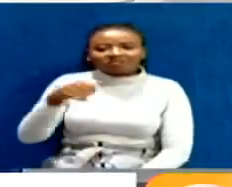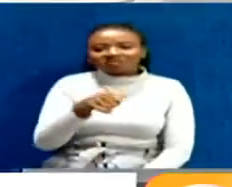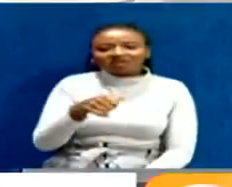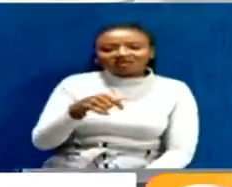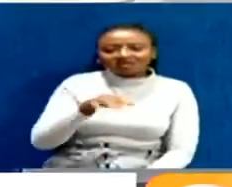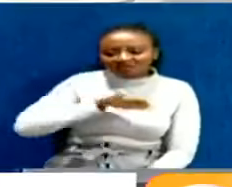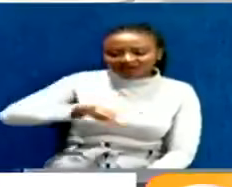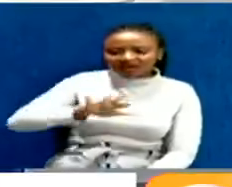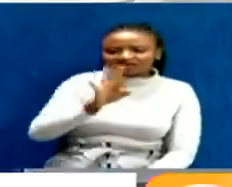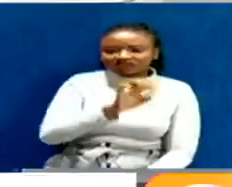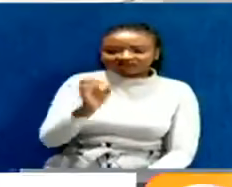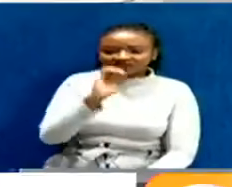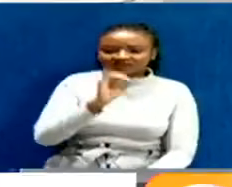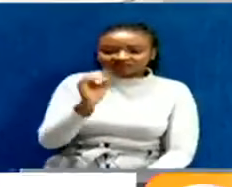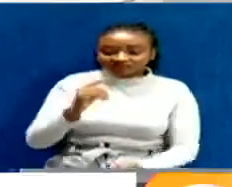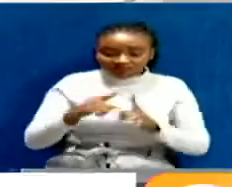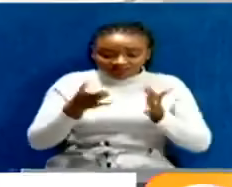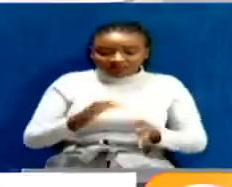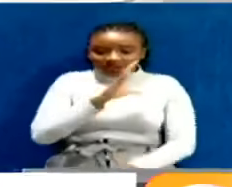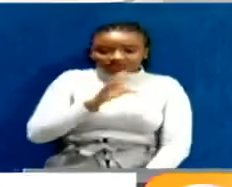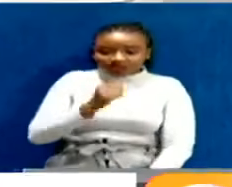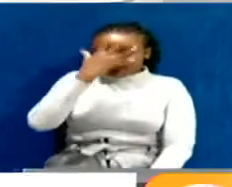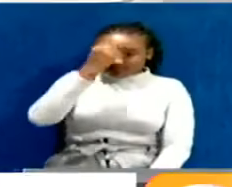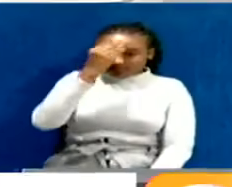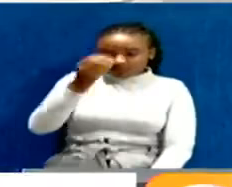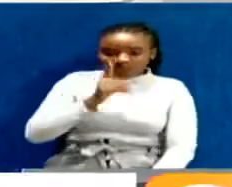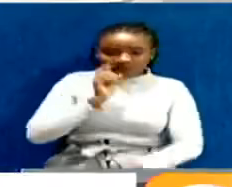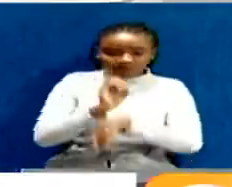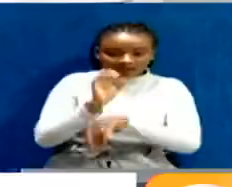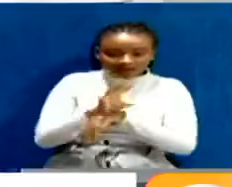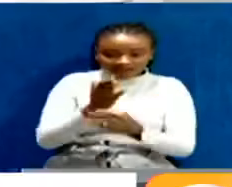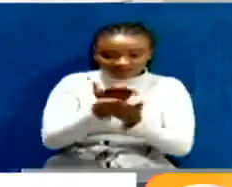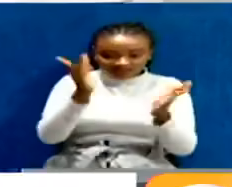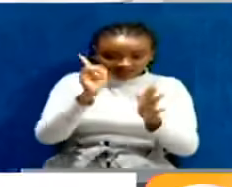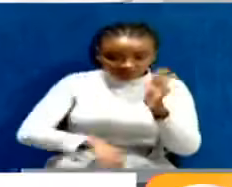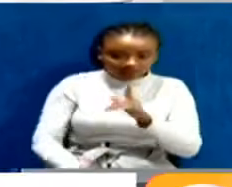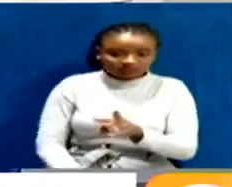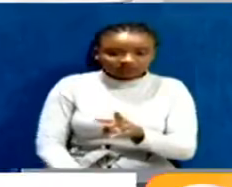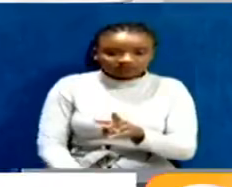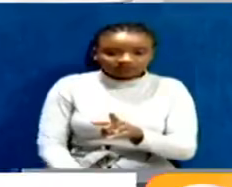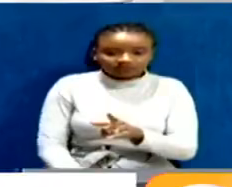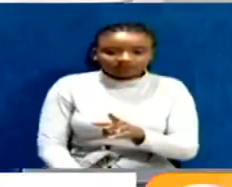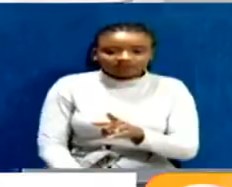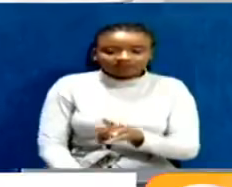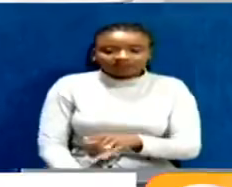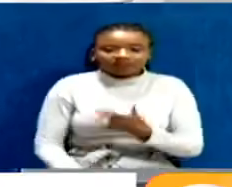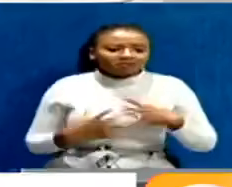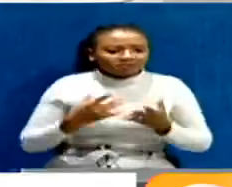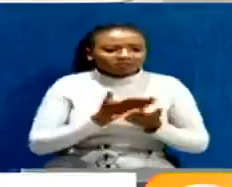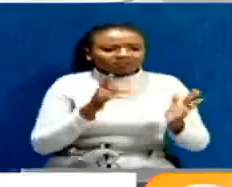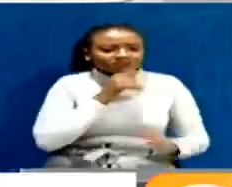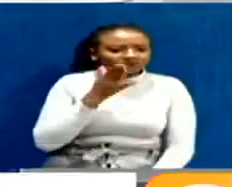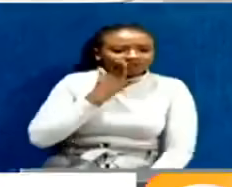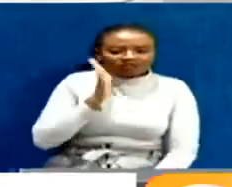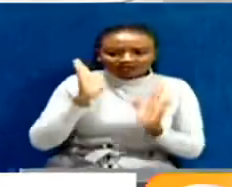Marianne Nyambura now reports, the new directive by CS Magoha to school heads to send pupils with fees arrears back home has left many